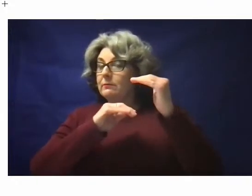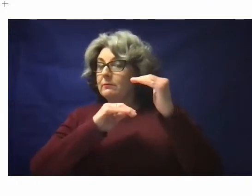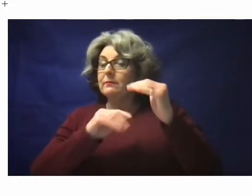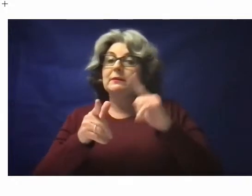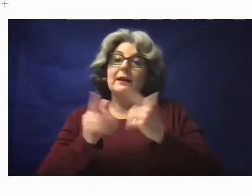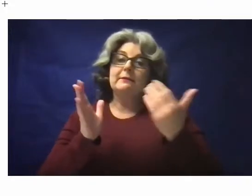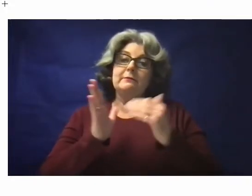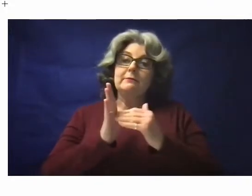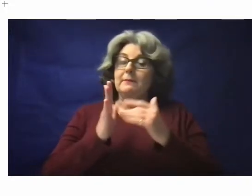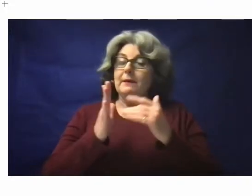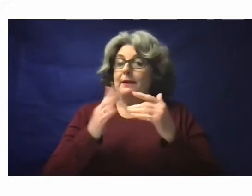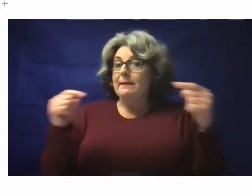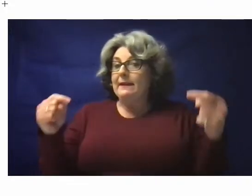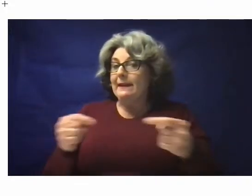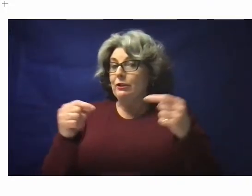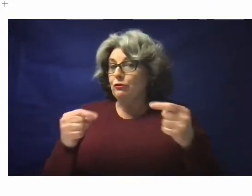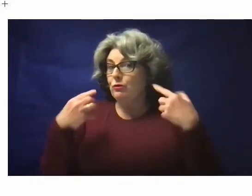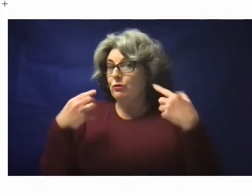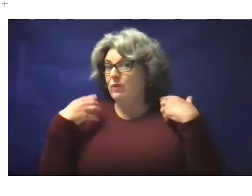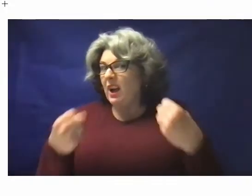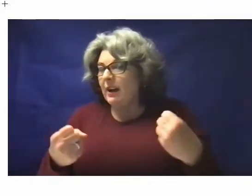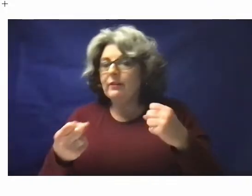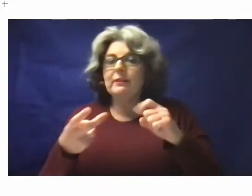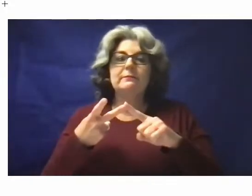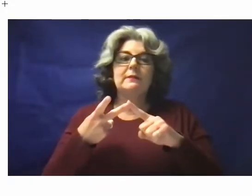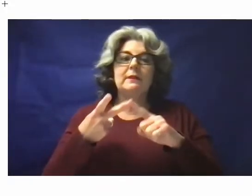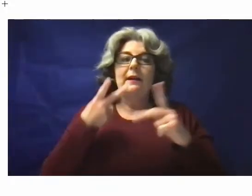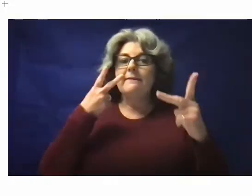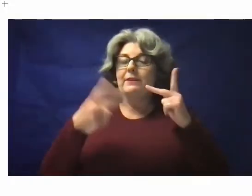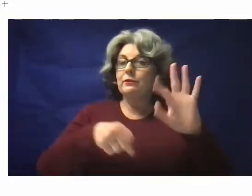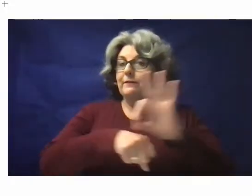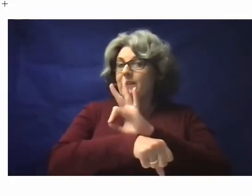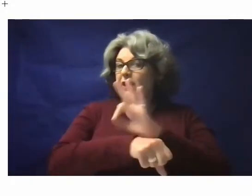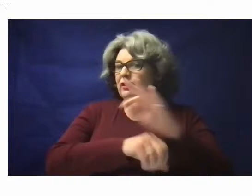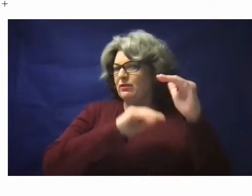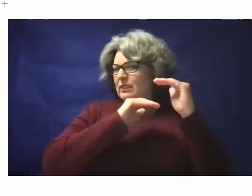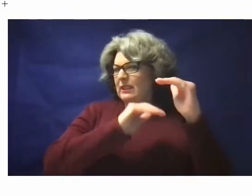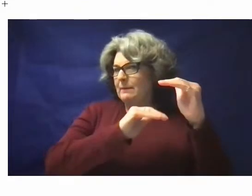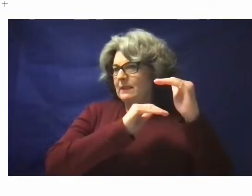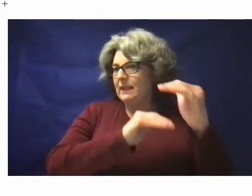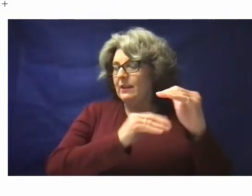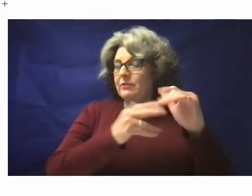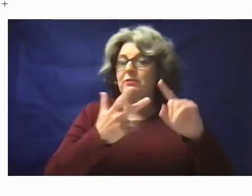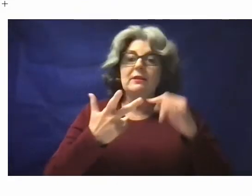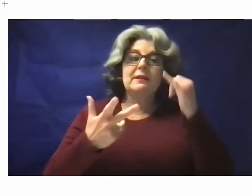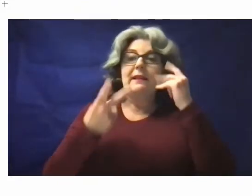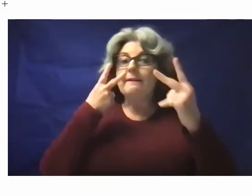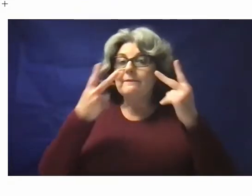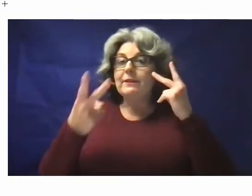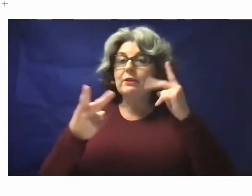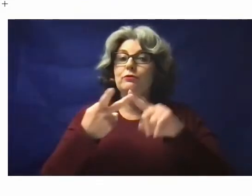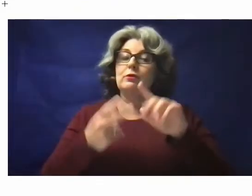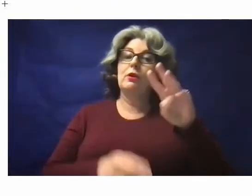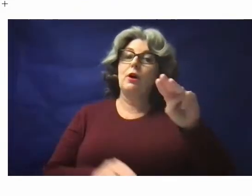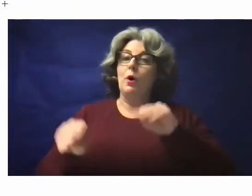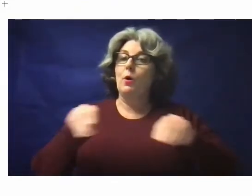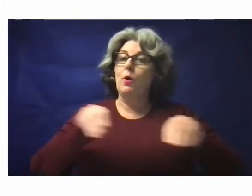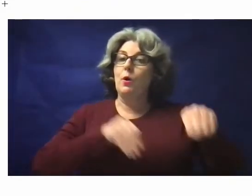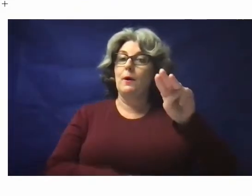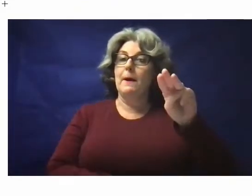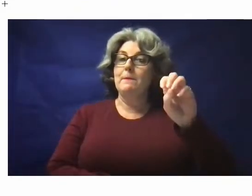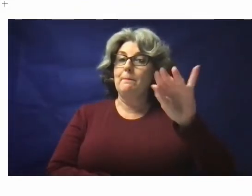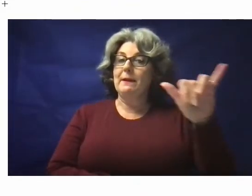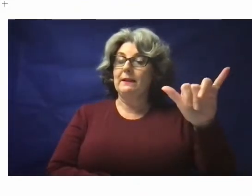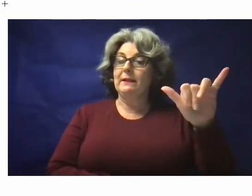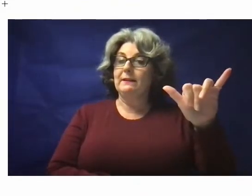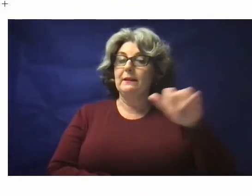an injury, visible functional limitations such as visual or mobility issues, to invisible